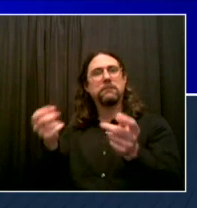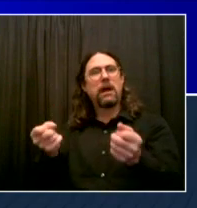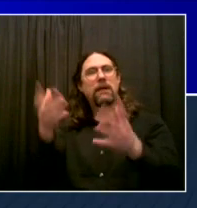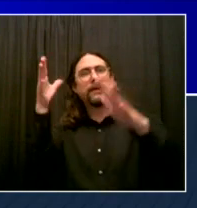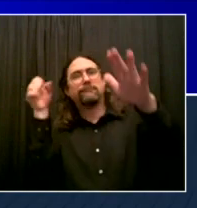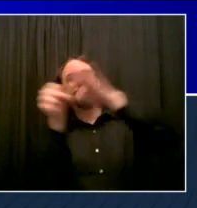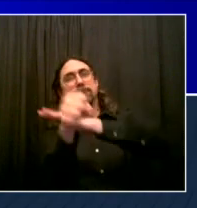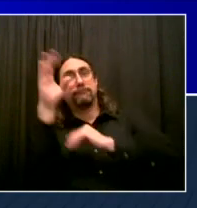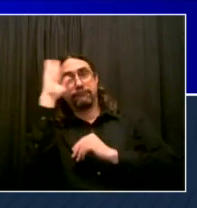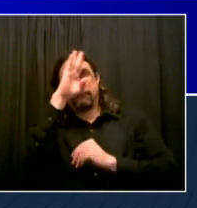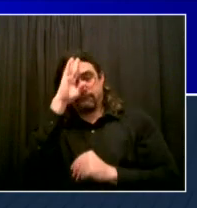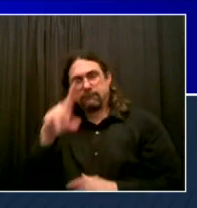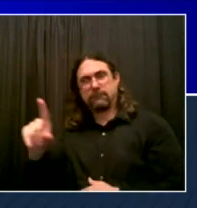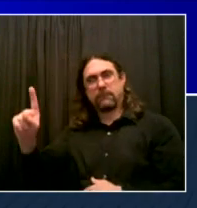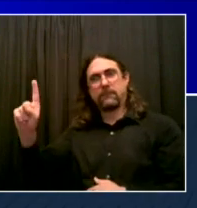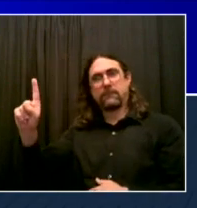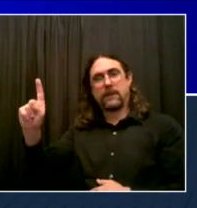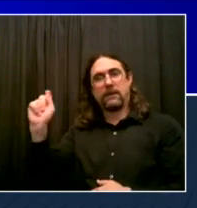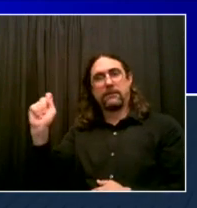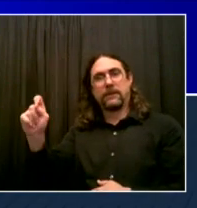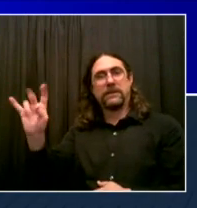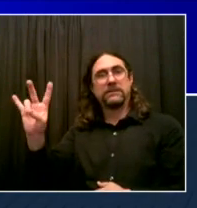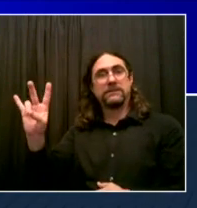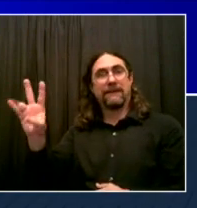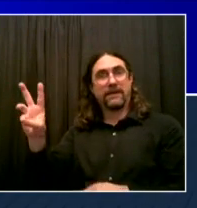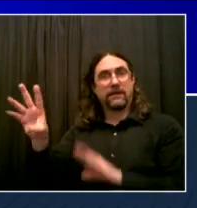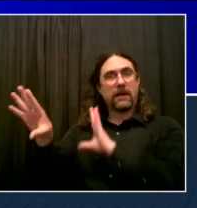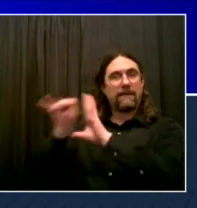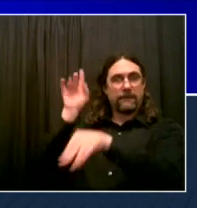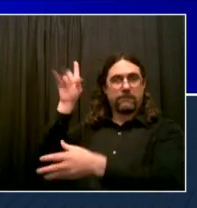1.76 per 100,000. That's great news.